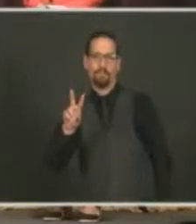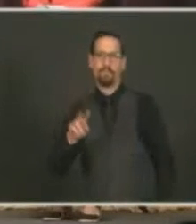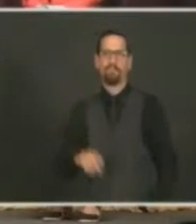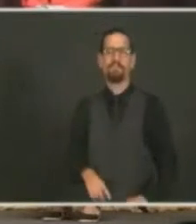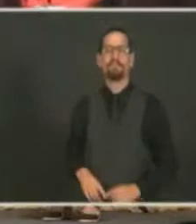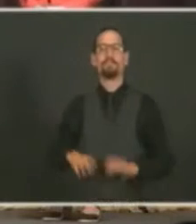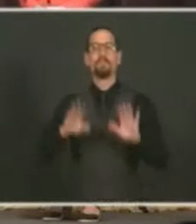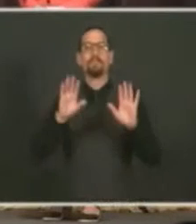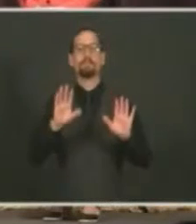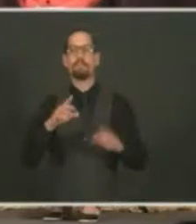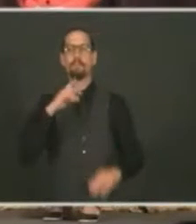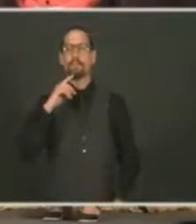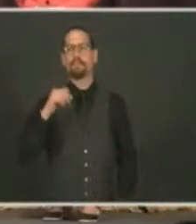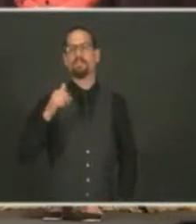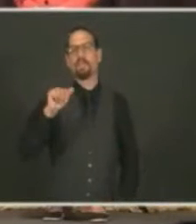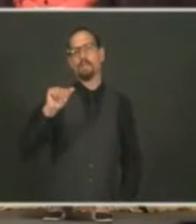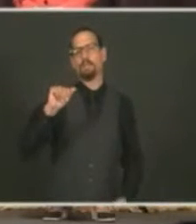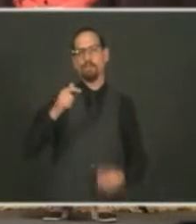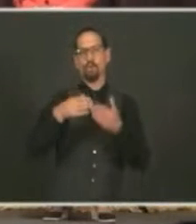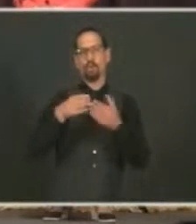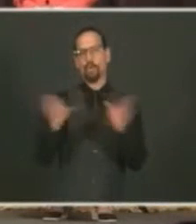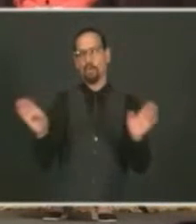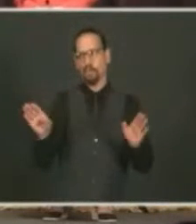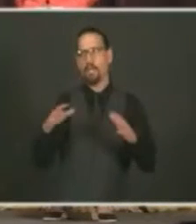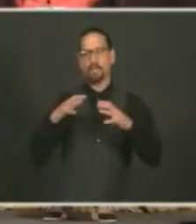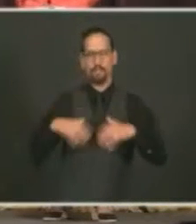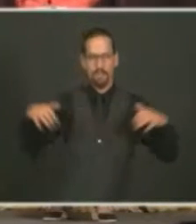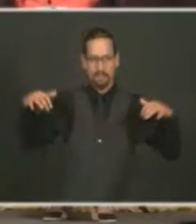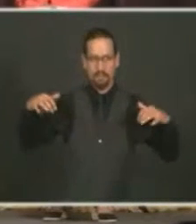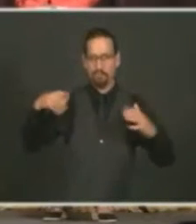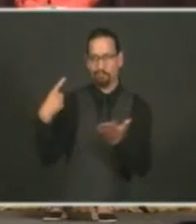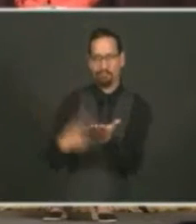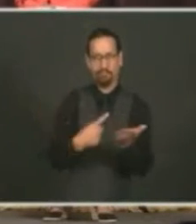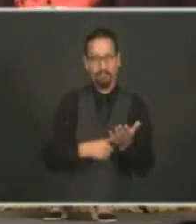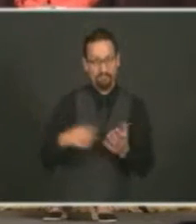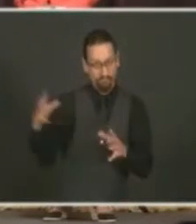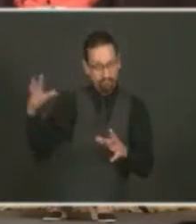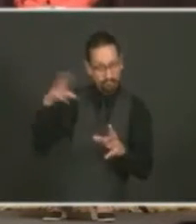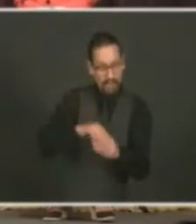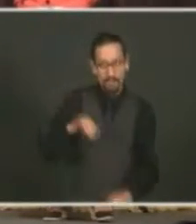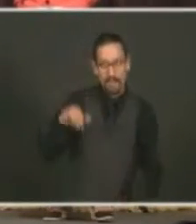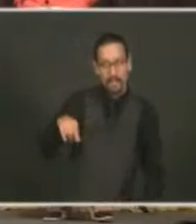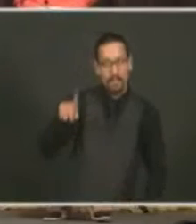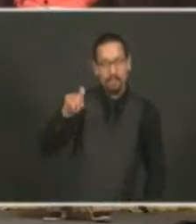has any even informal involvement in decisions that are being made right now?